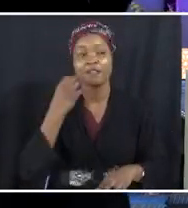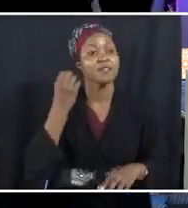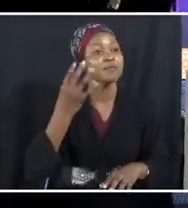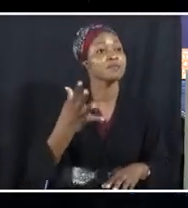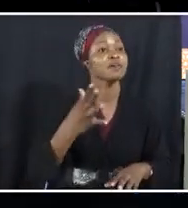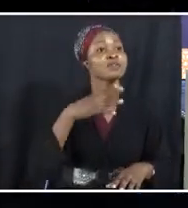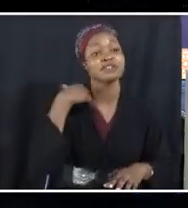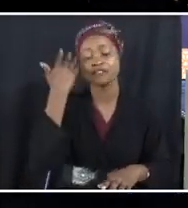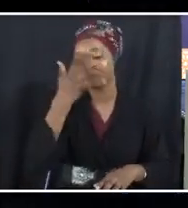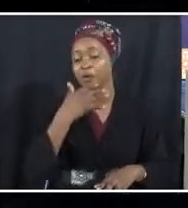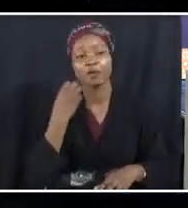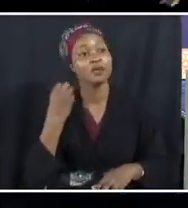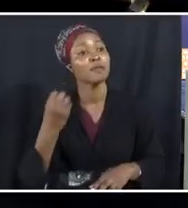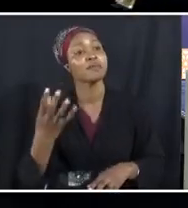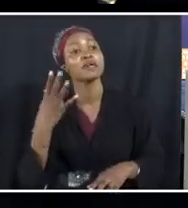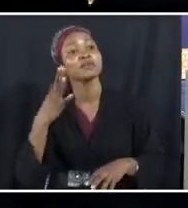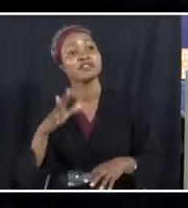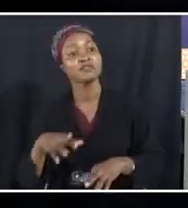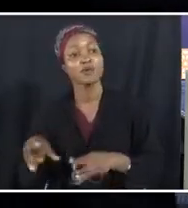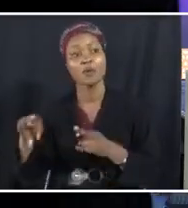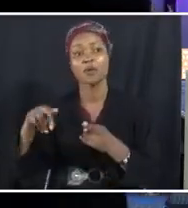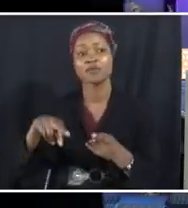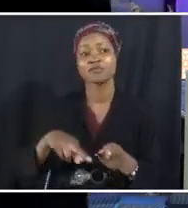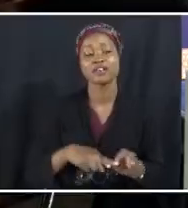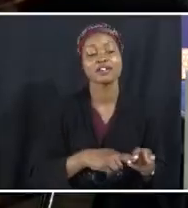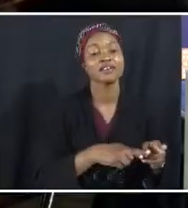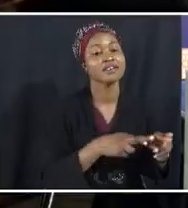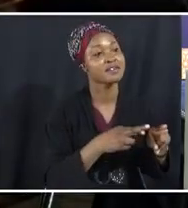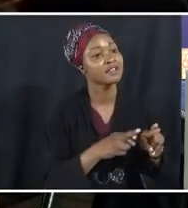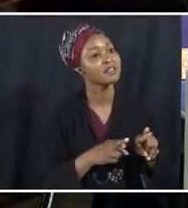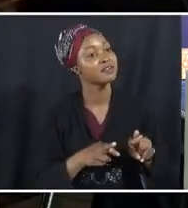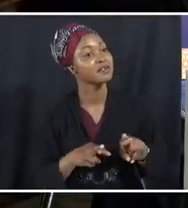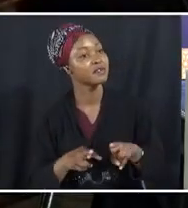river, the beautiful